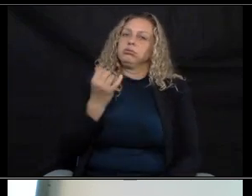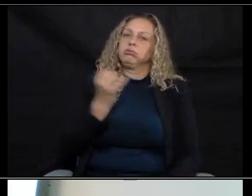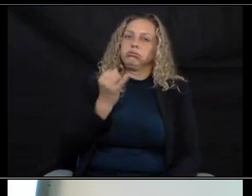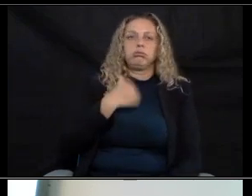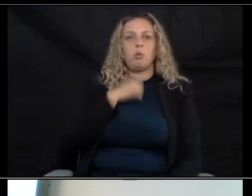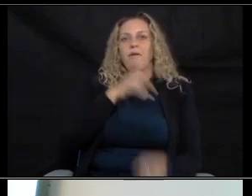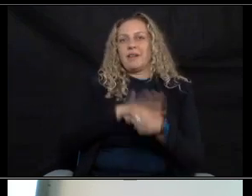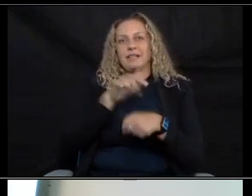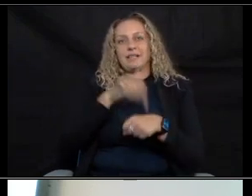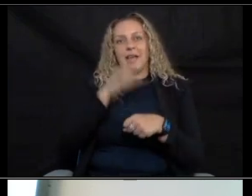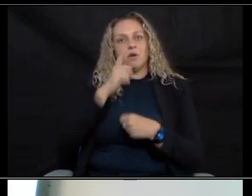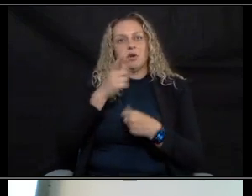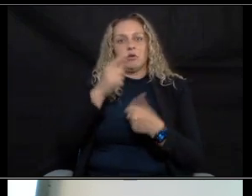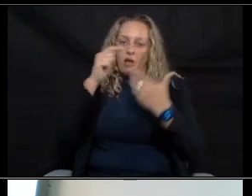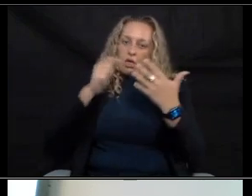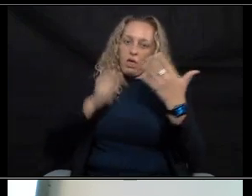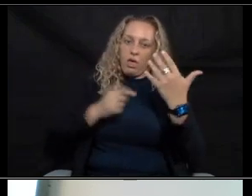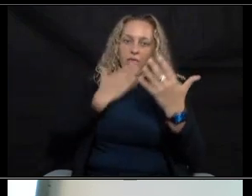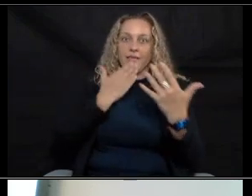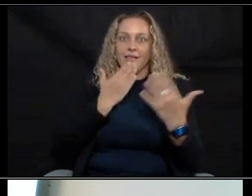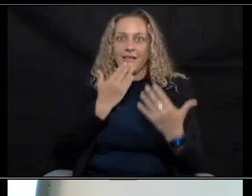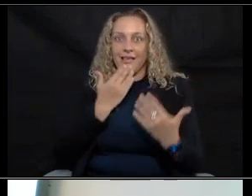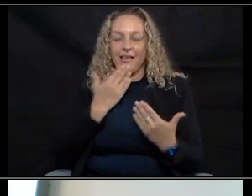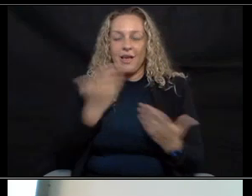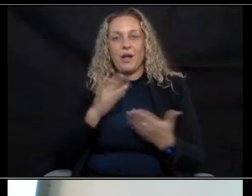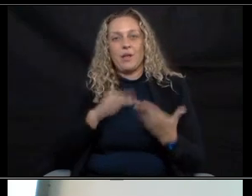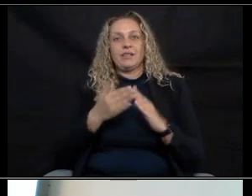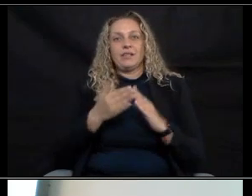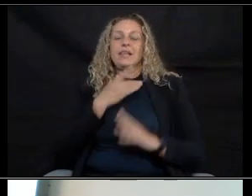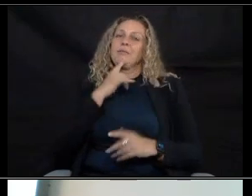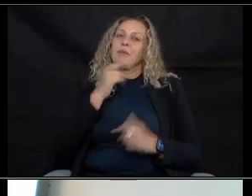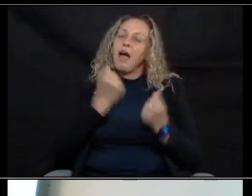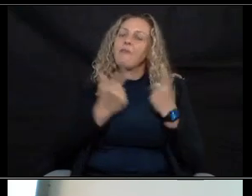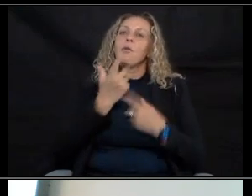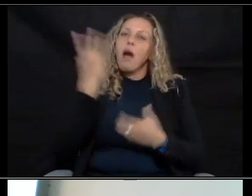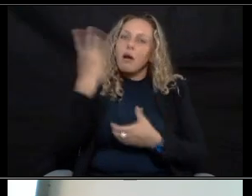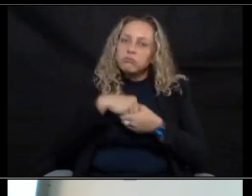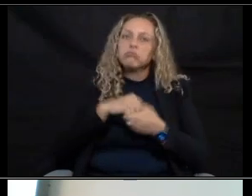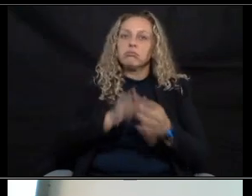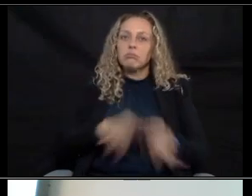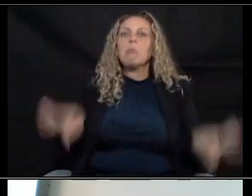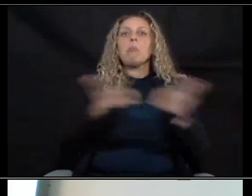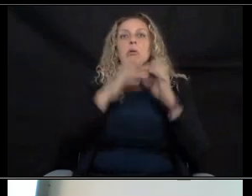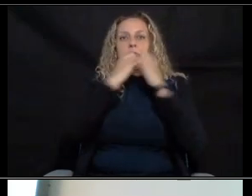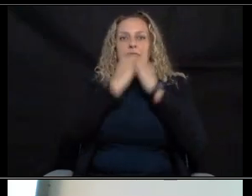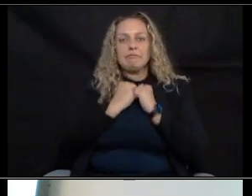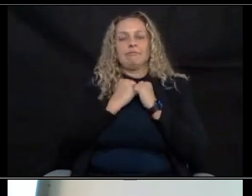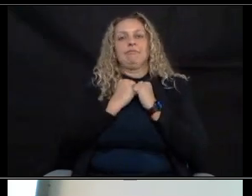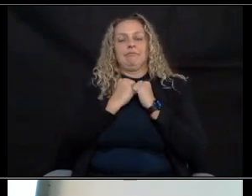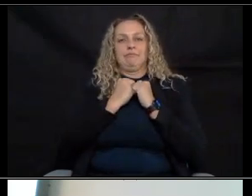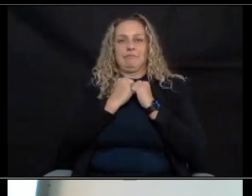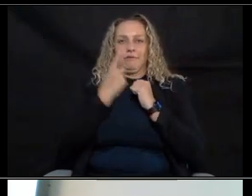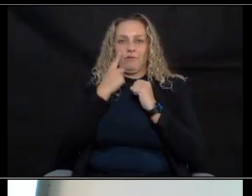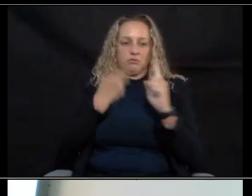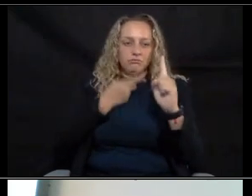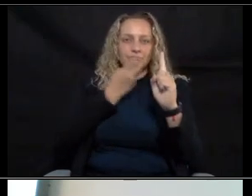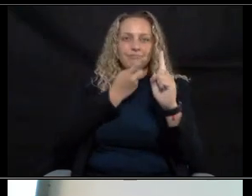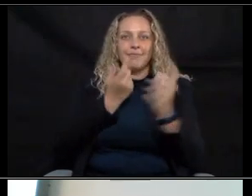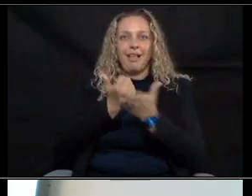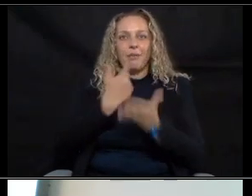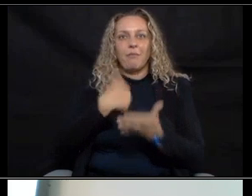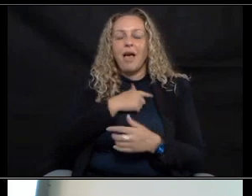have enough time for us to name every single person in the city that has been instrumental in helping us. But truly, we couldn't be